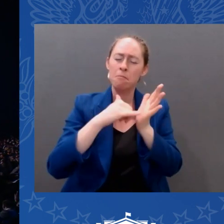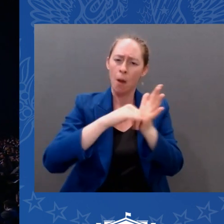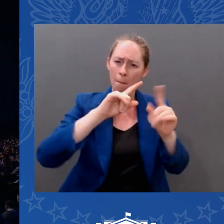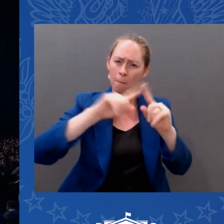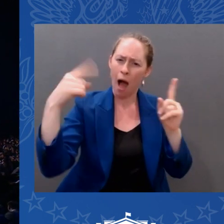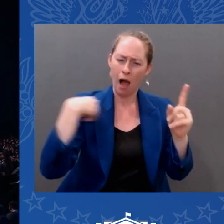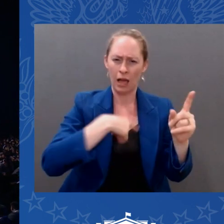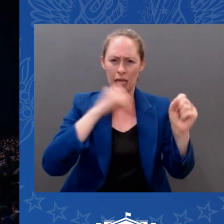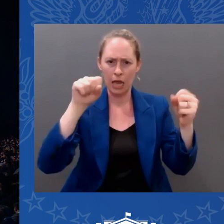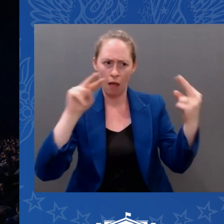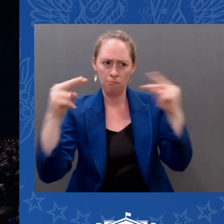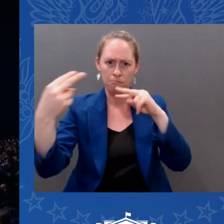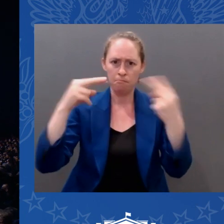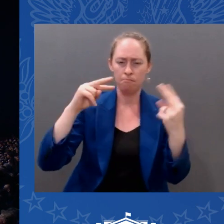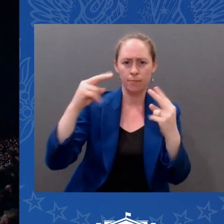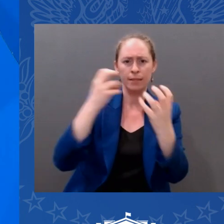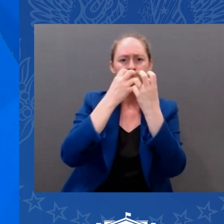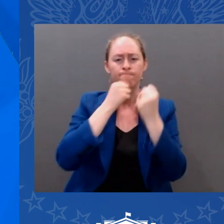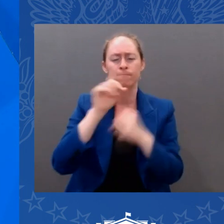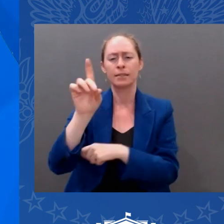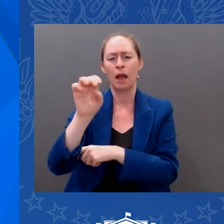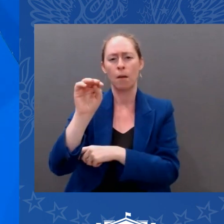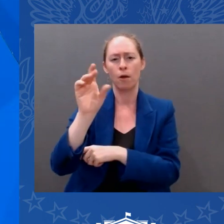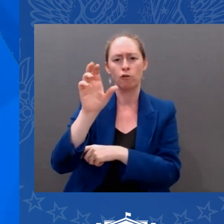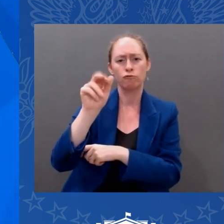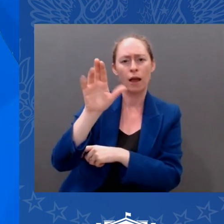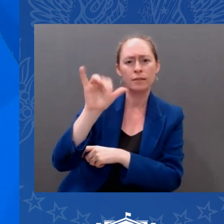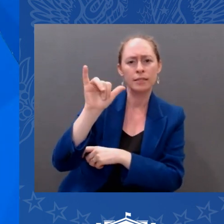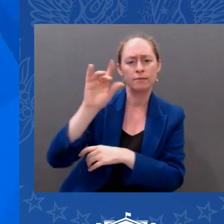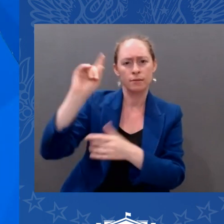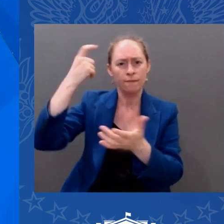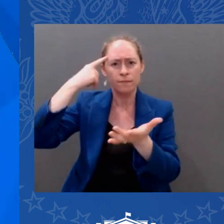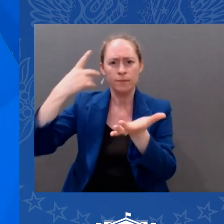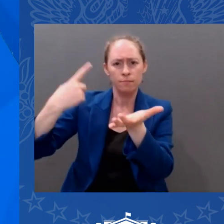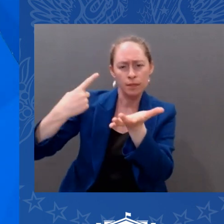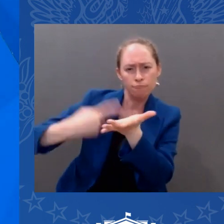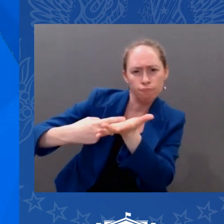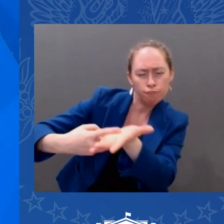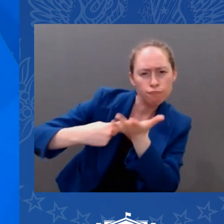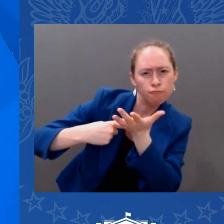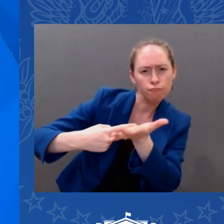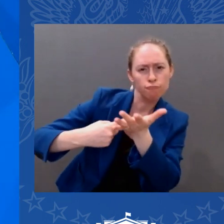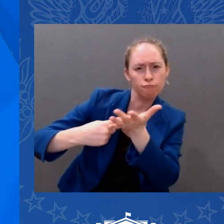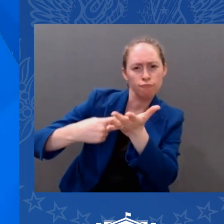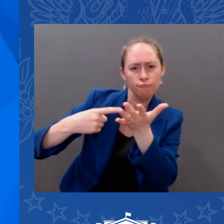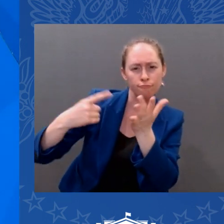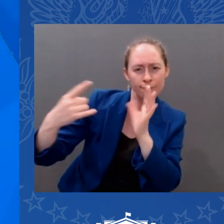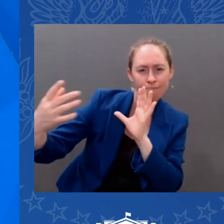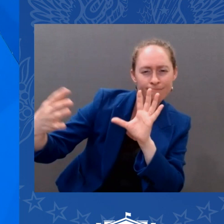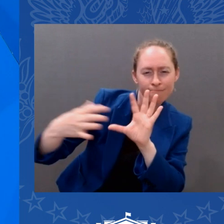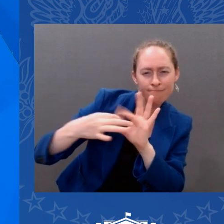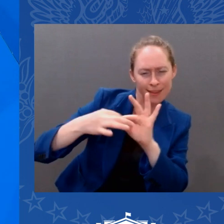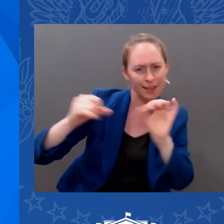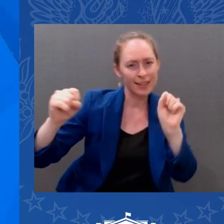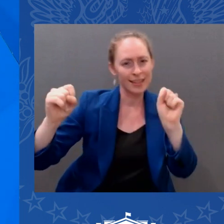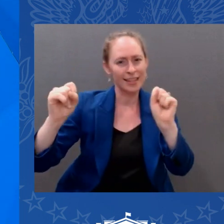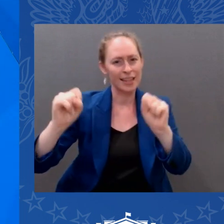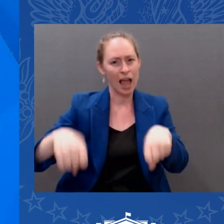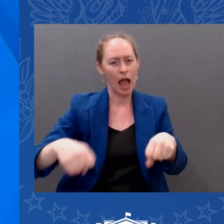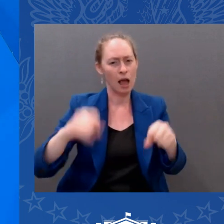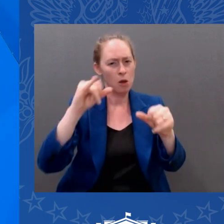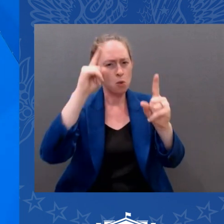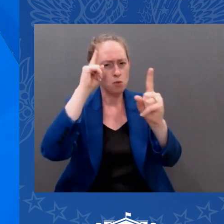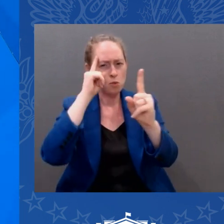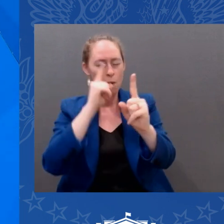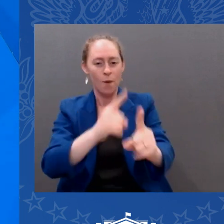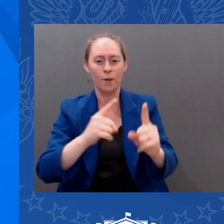summit, we have an opportunity for us to come together around some bold ideas, ambitious actions, and to